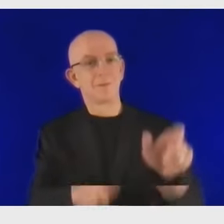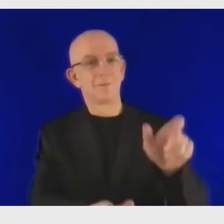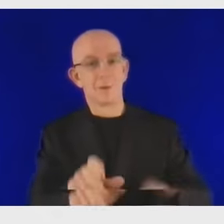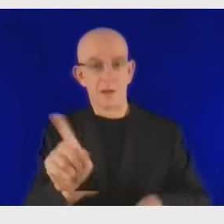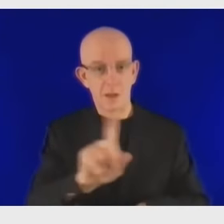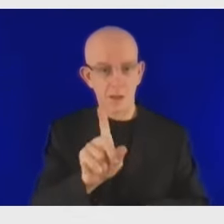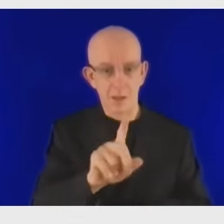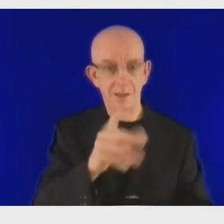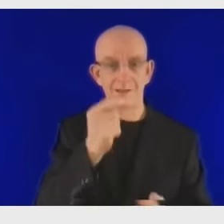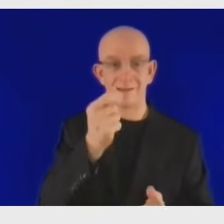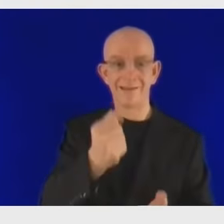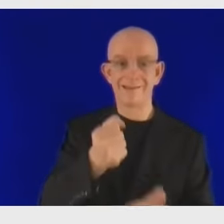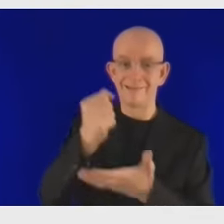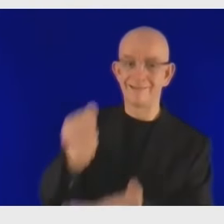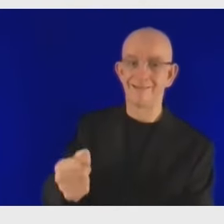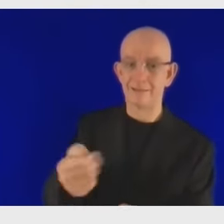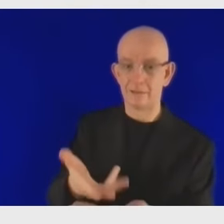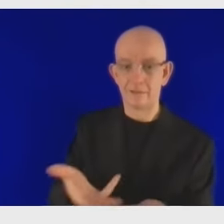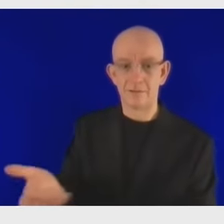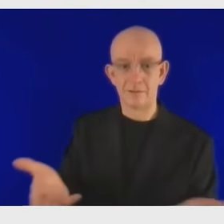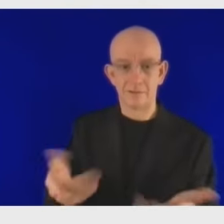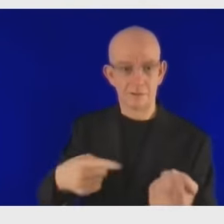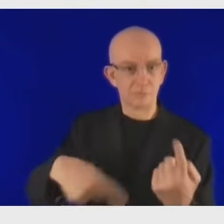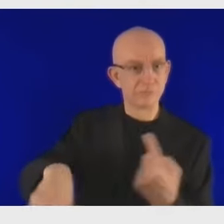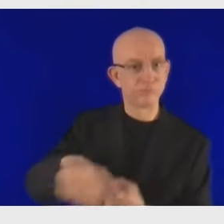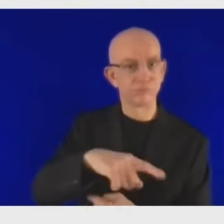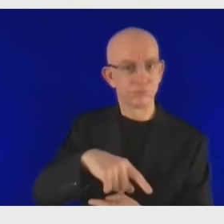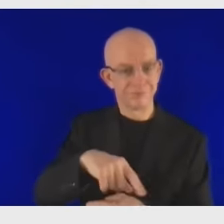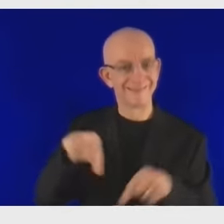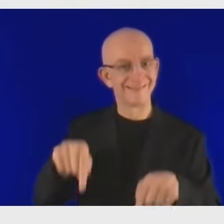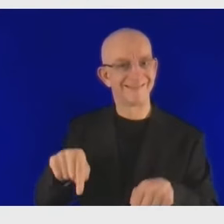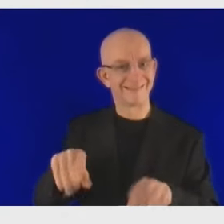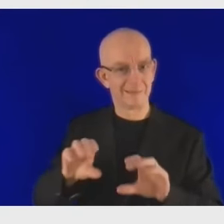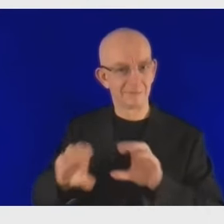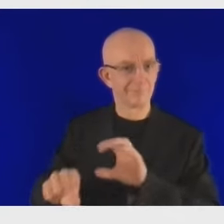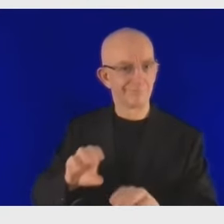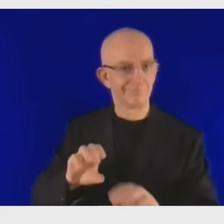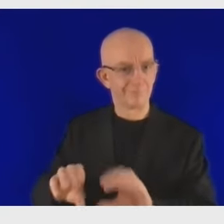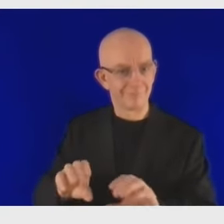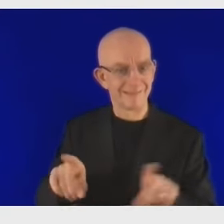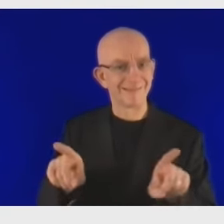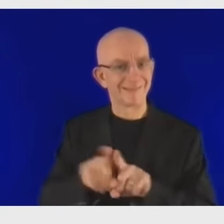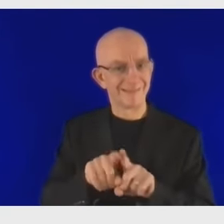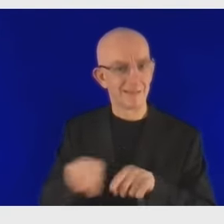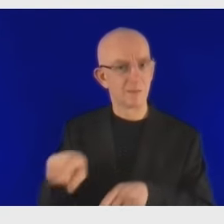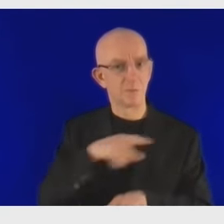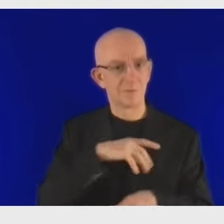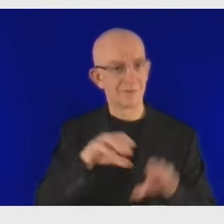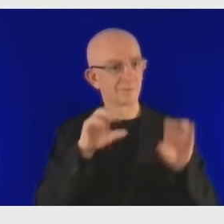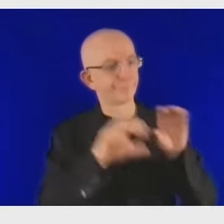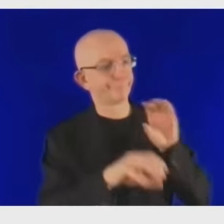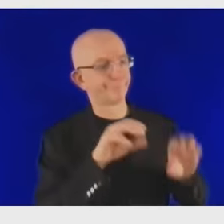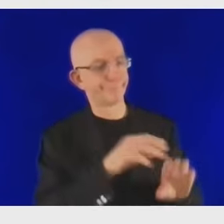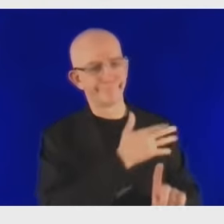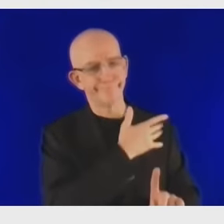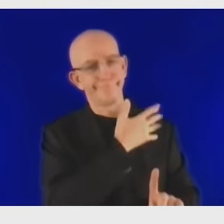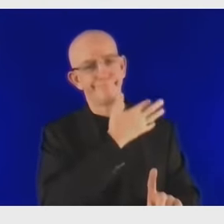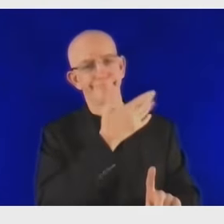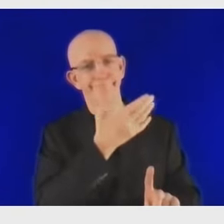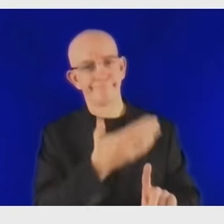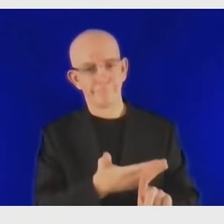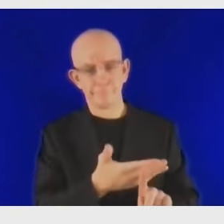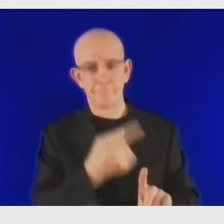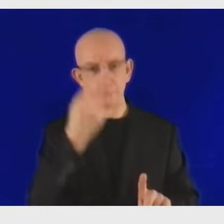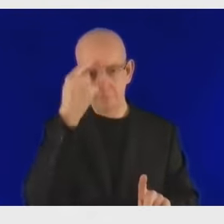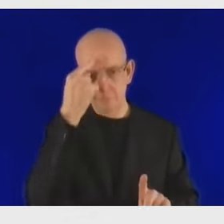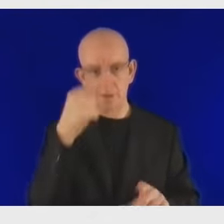decades, are taken care of and are nurtured and have an enormous sense of longevity. So thank you once again. Thank you,